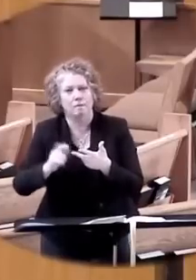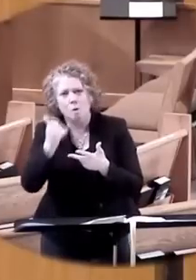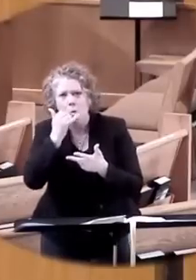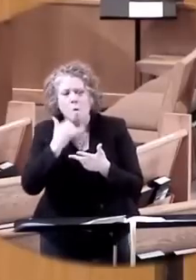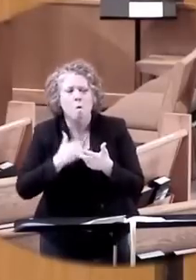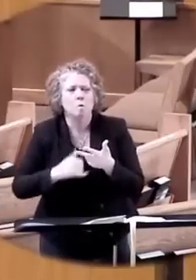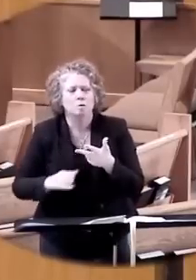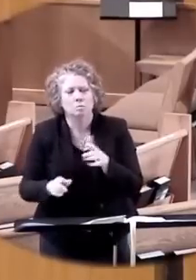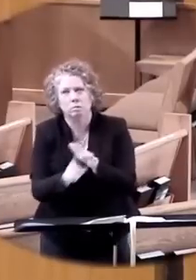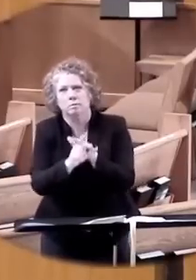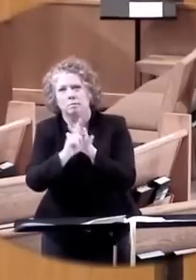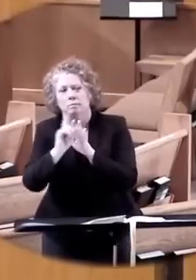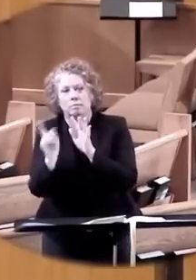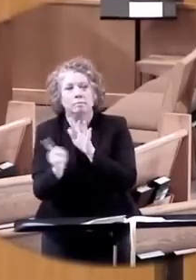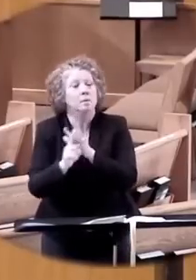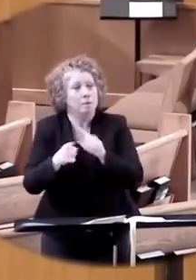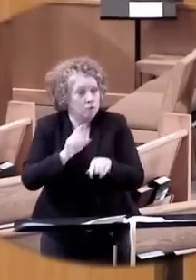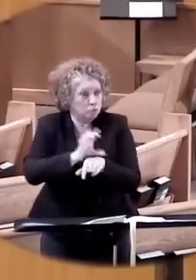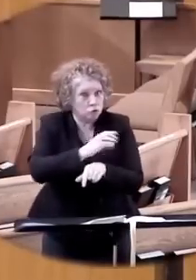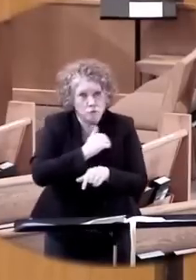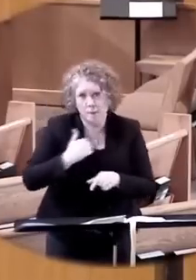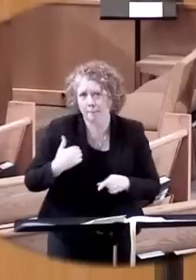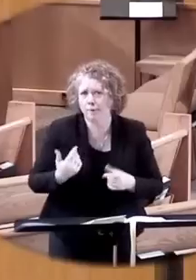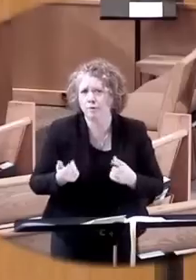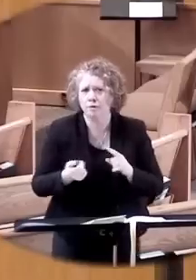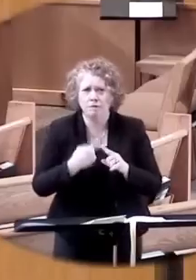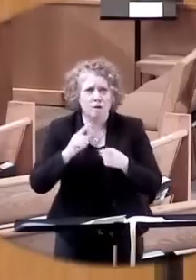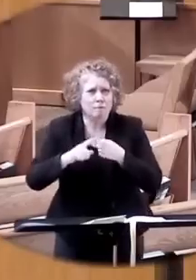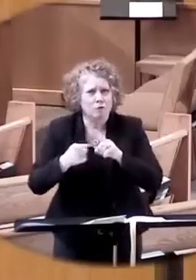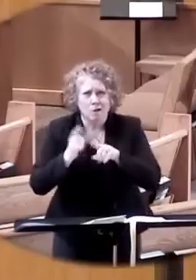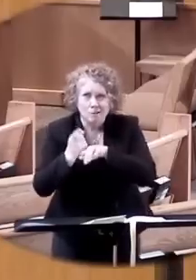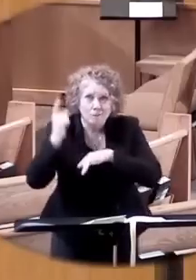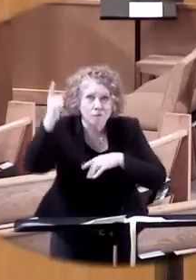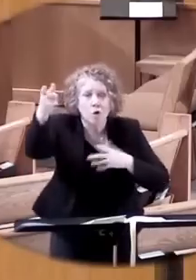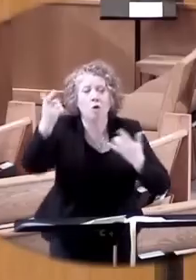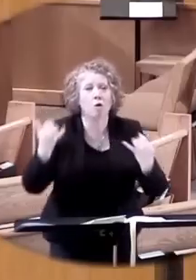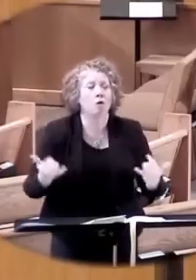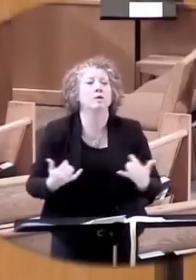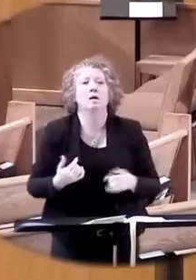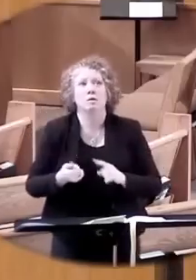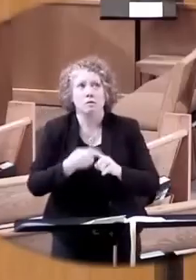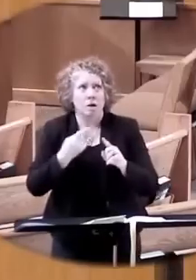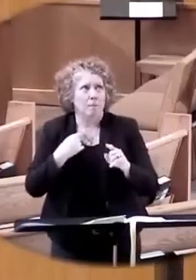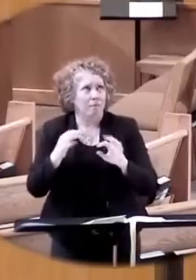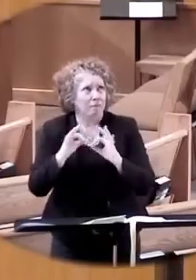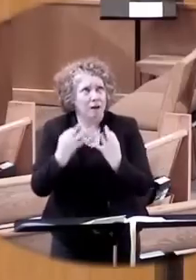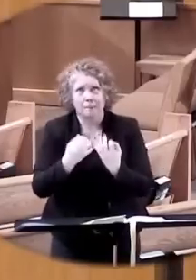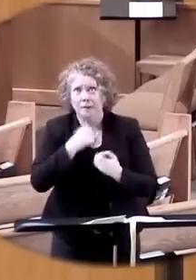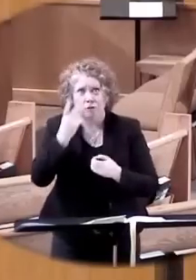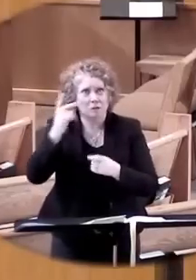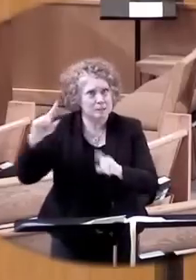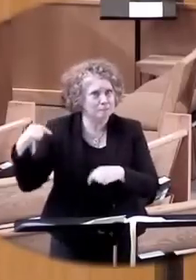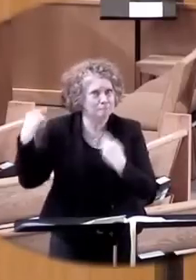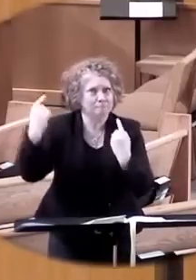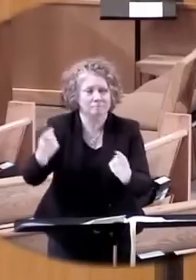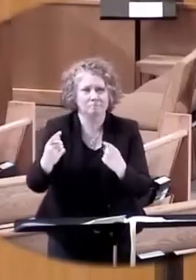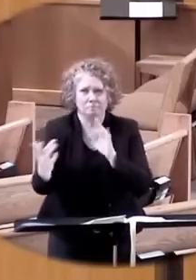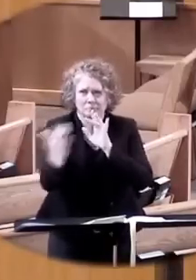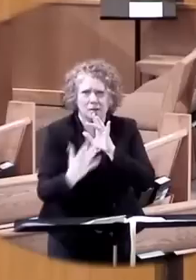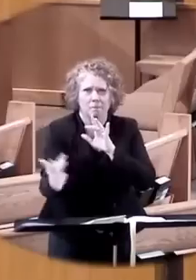calls from parishioners, from distant friends, from relatives who I haven't seen, reaching